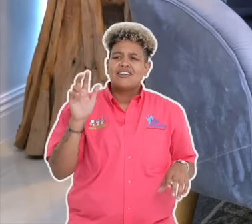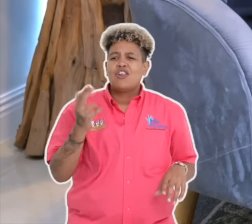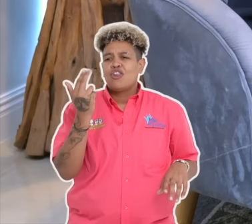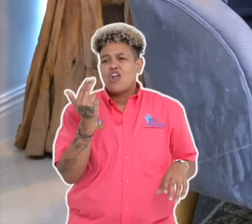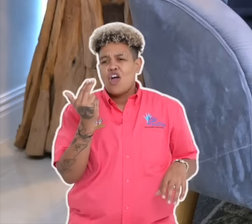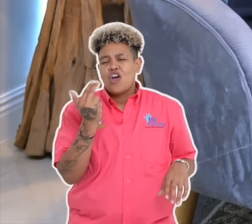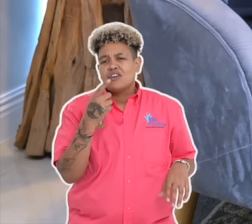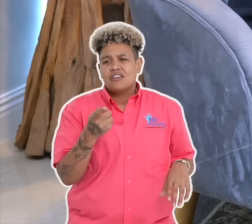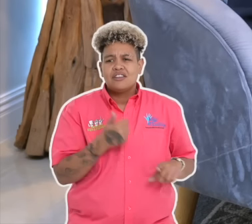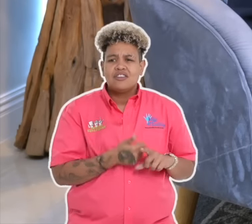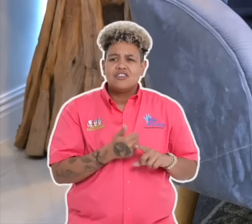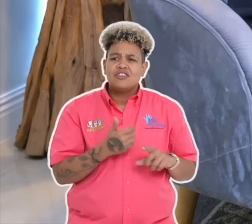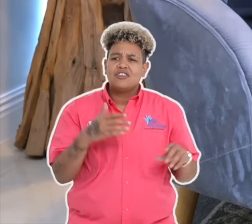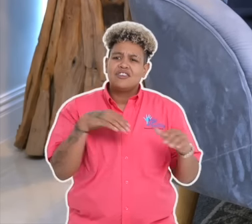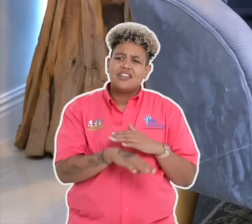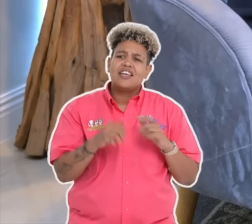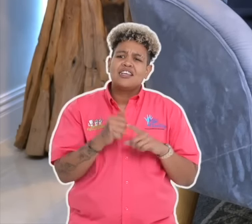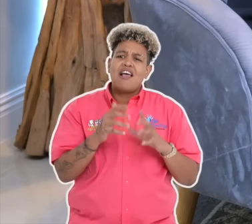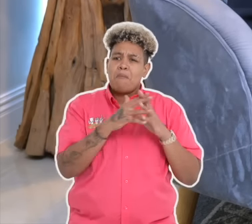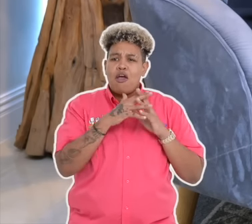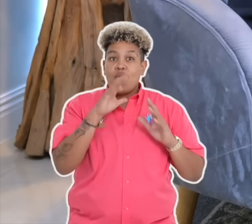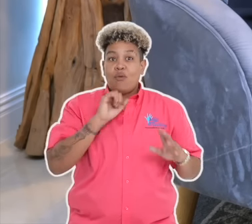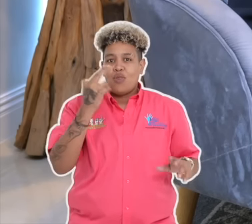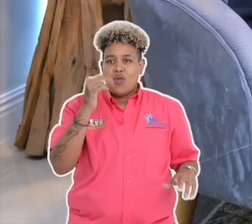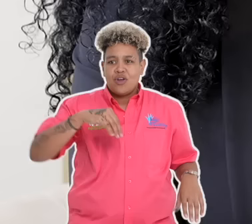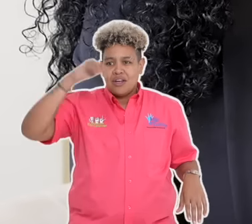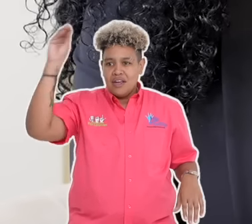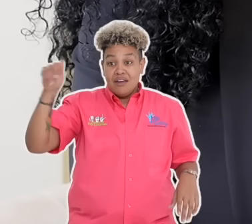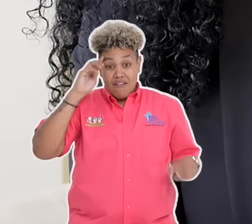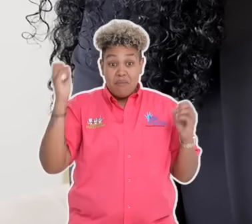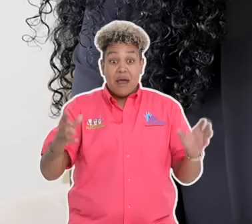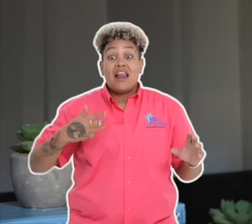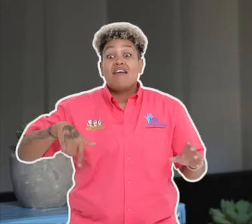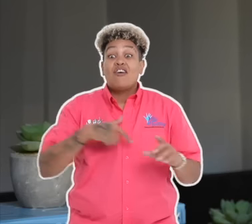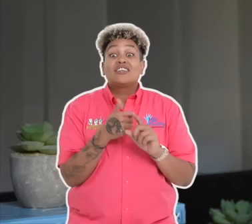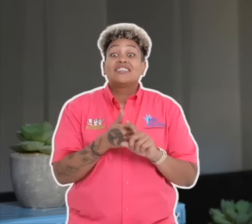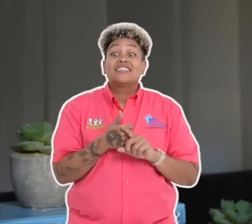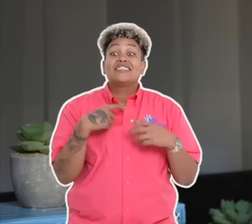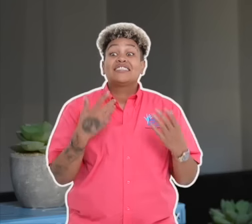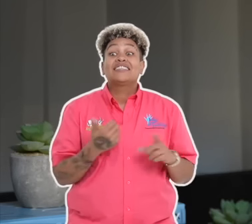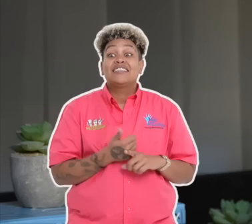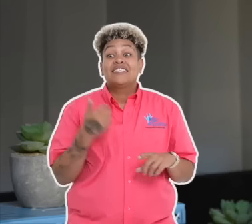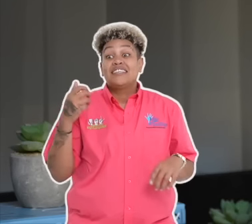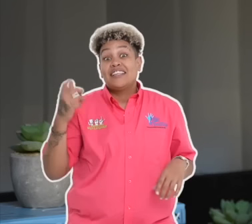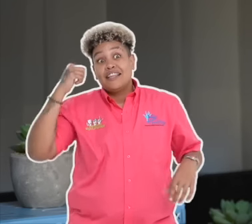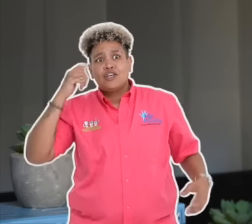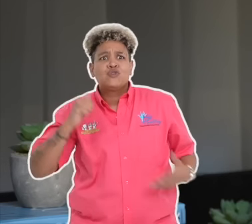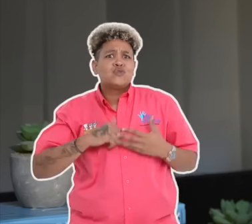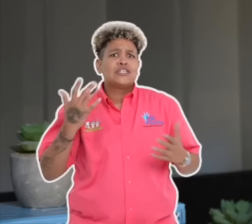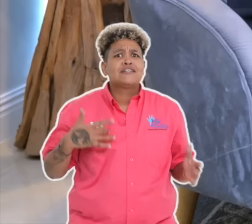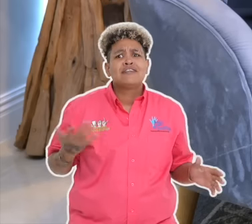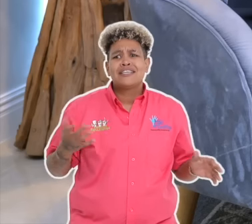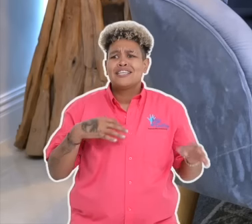So 13, you drop in the great United States of America. And for many of us, it's milk